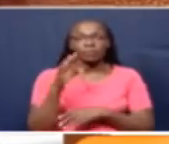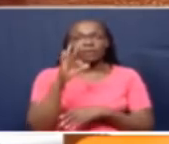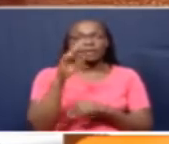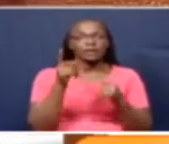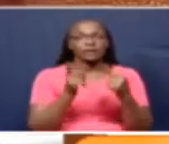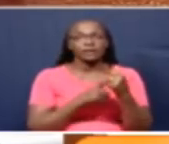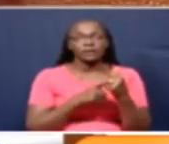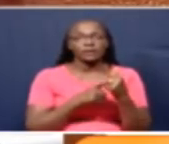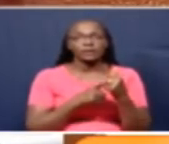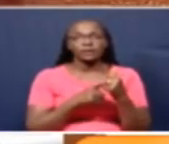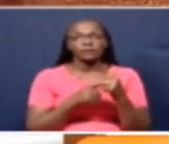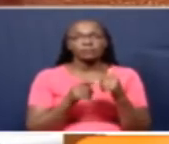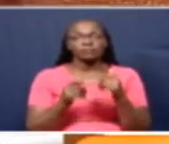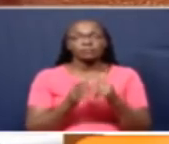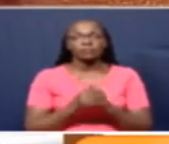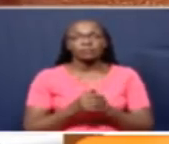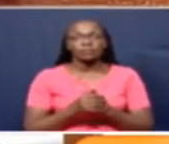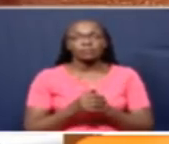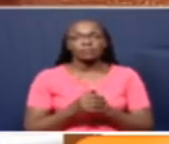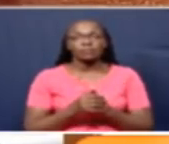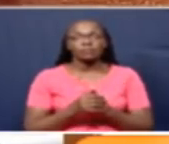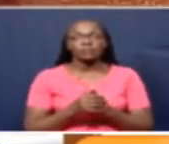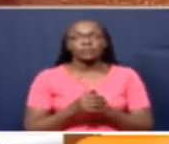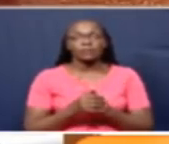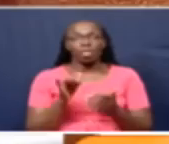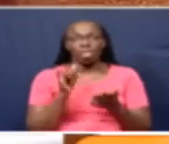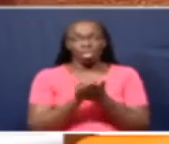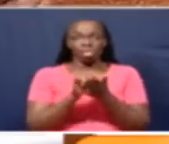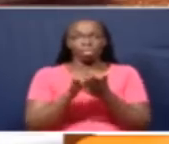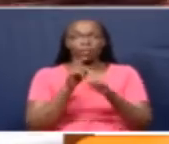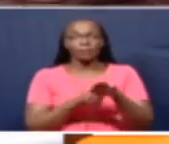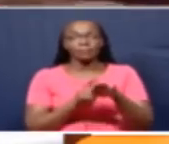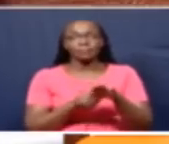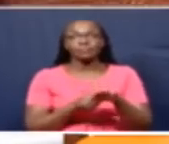Great Cumberland Place. Mm-hmm. So that was the time. Even